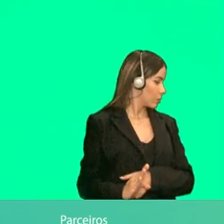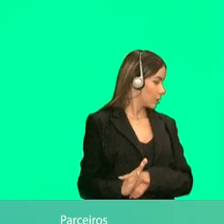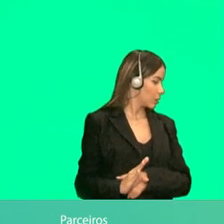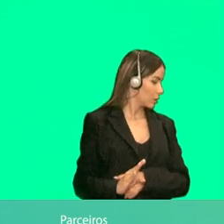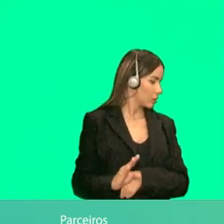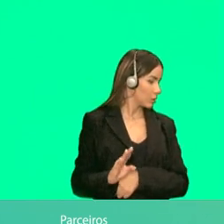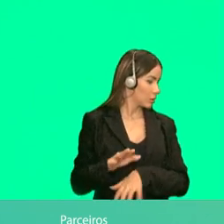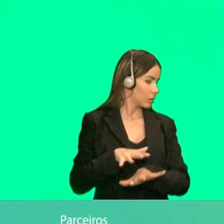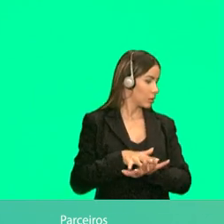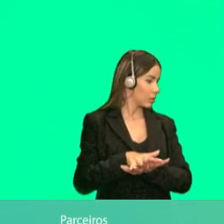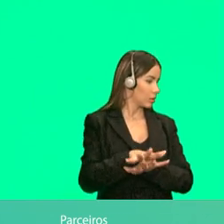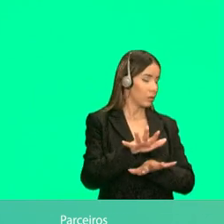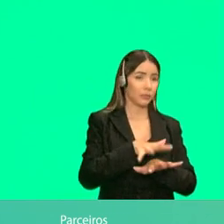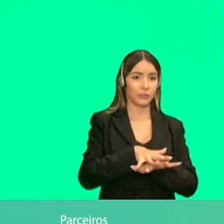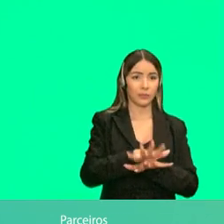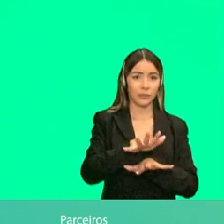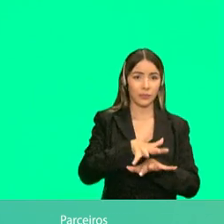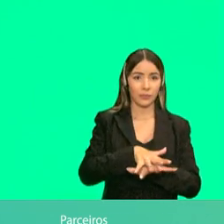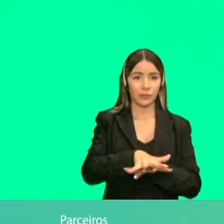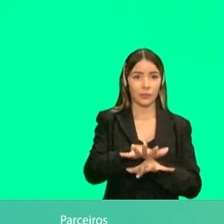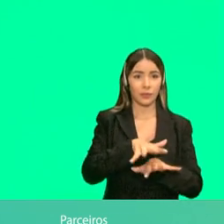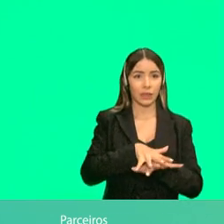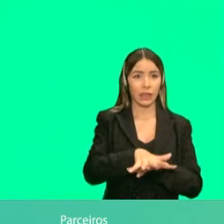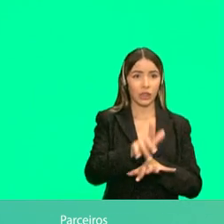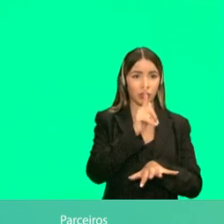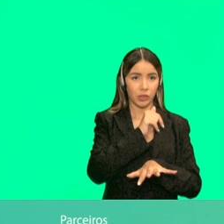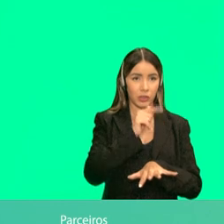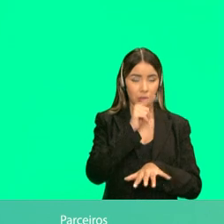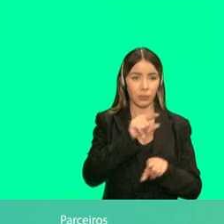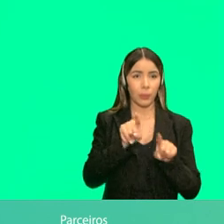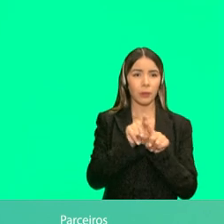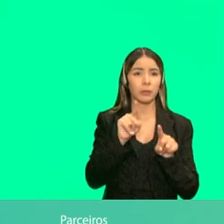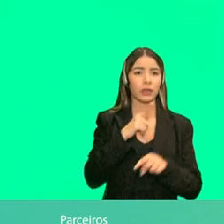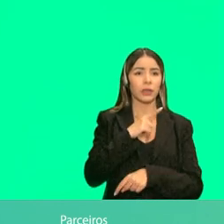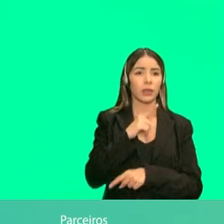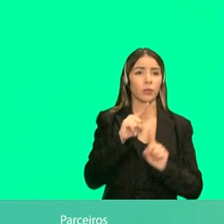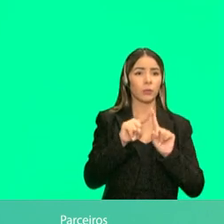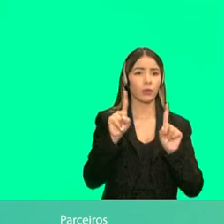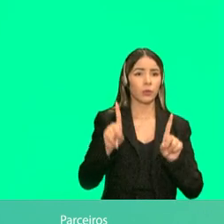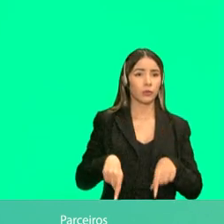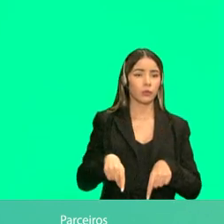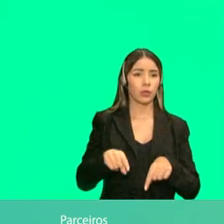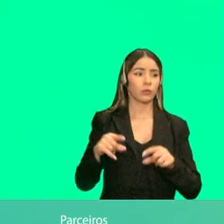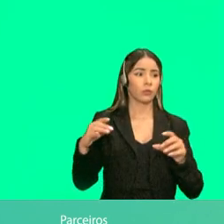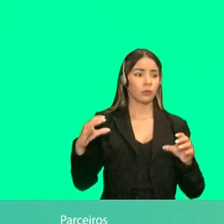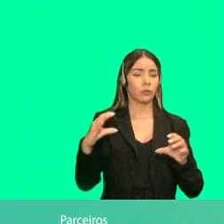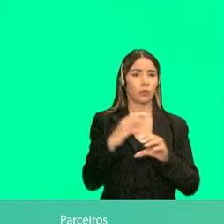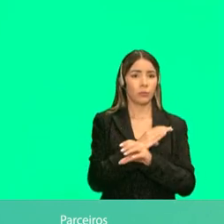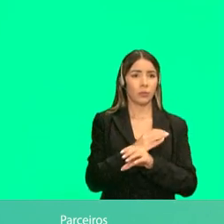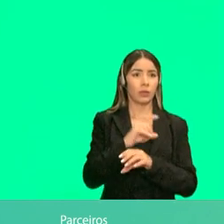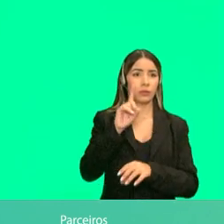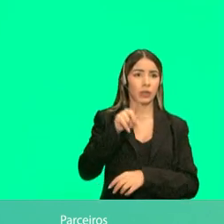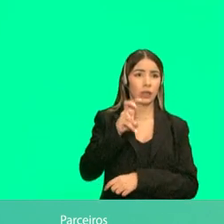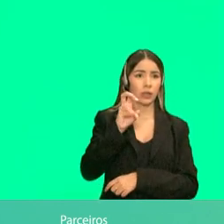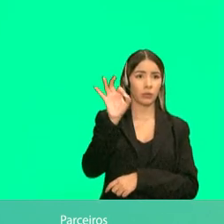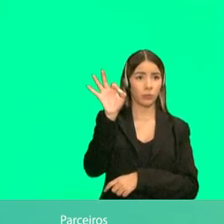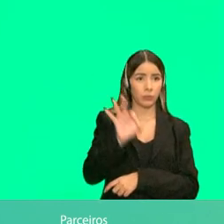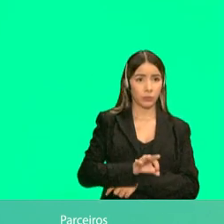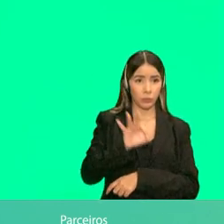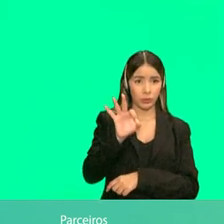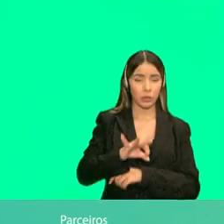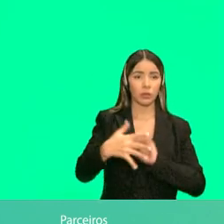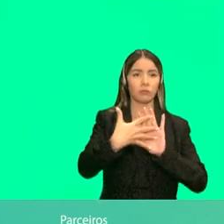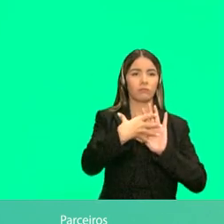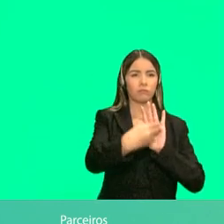biomethane. We've closed the deal last year with Raízes with a small volume, 20,000